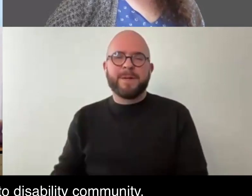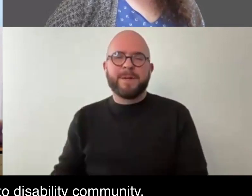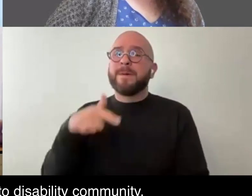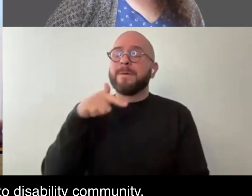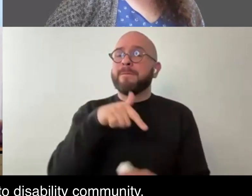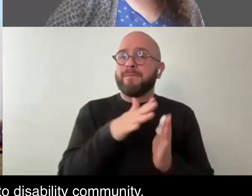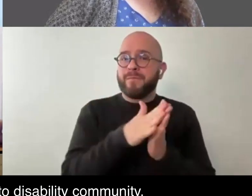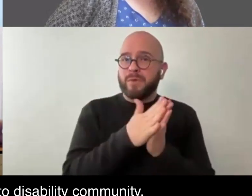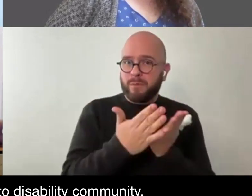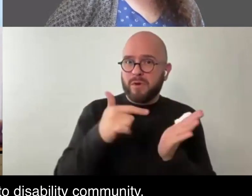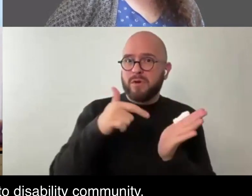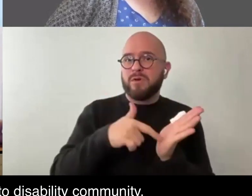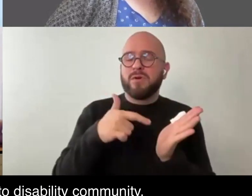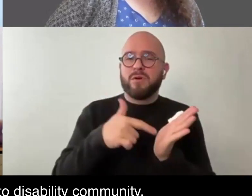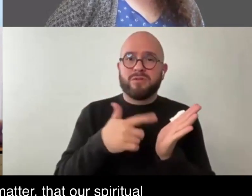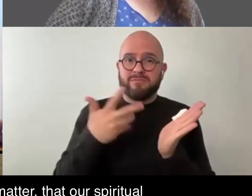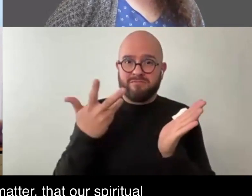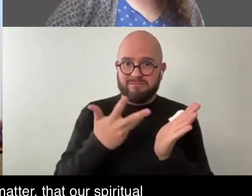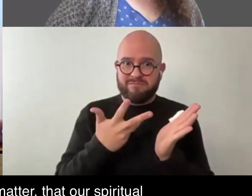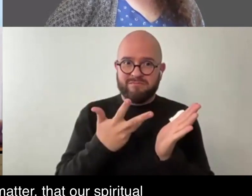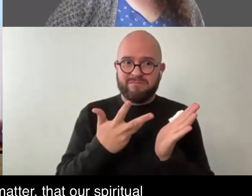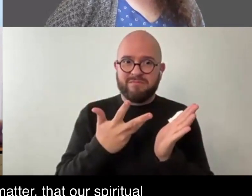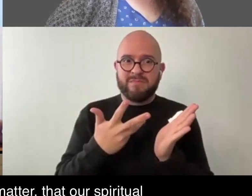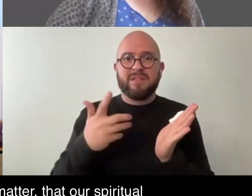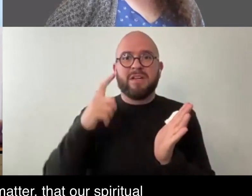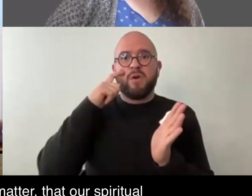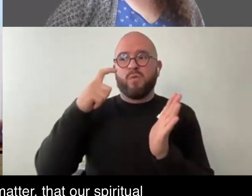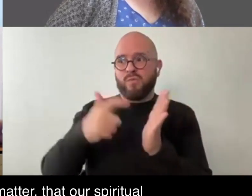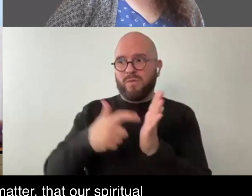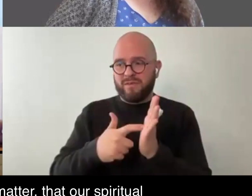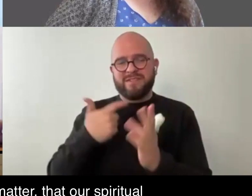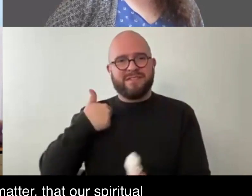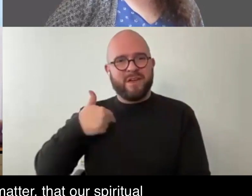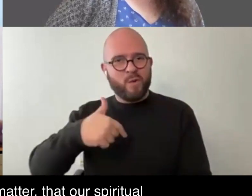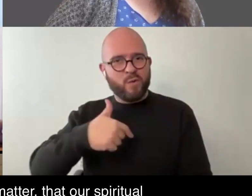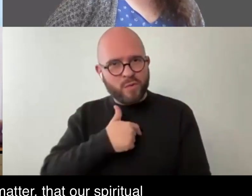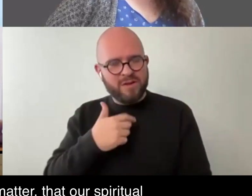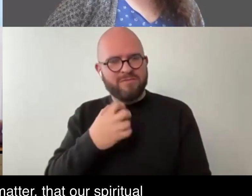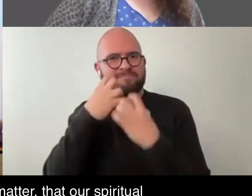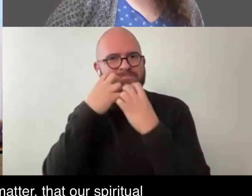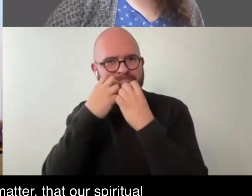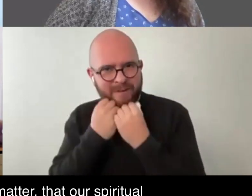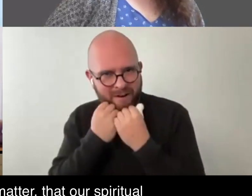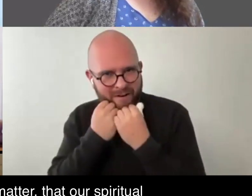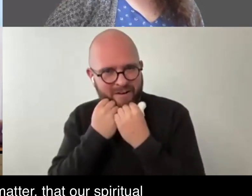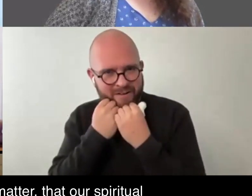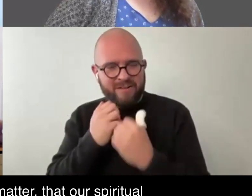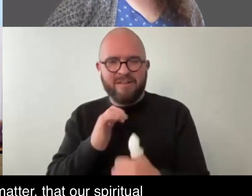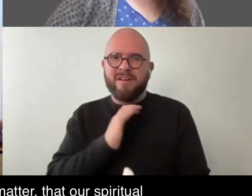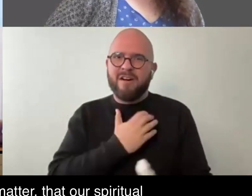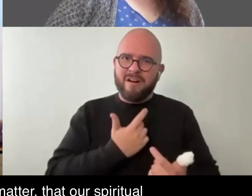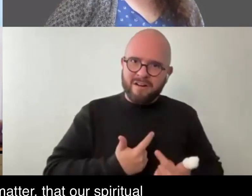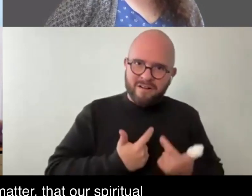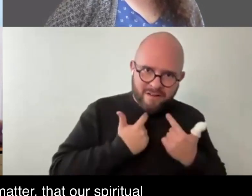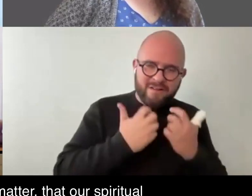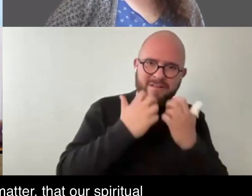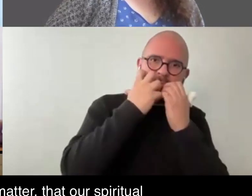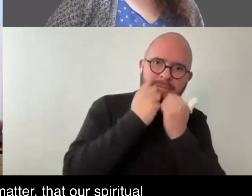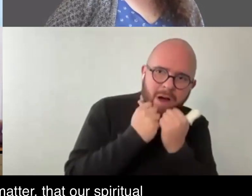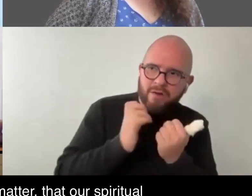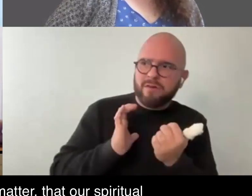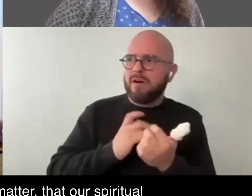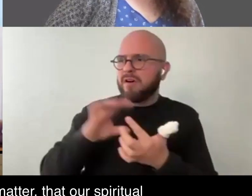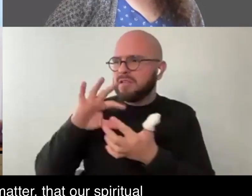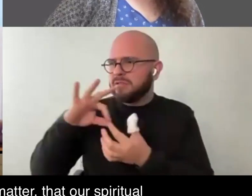the recognition that we matter, that our lives matter, that our spiritual experiences matter, that